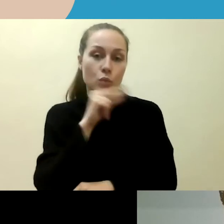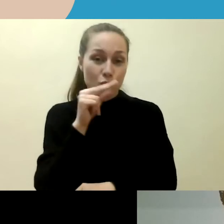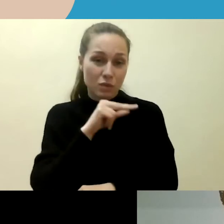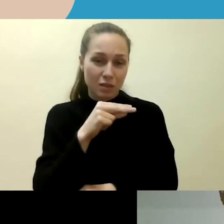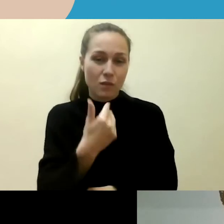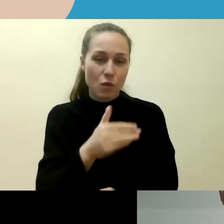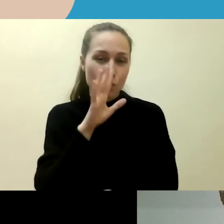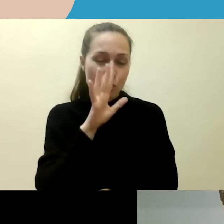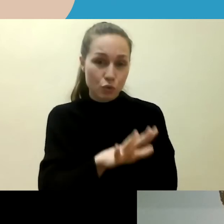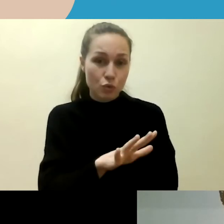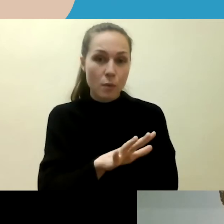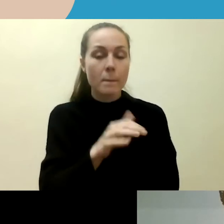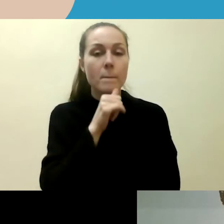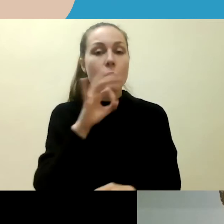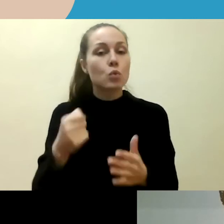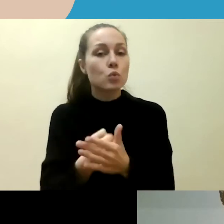pre-trial investigation.